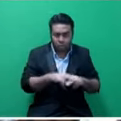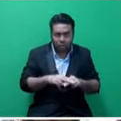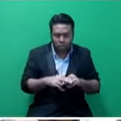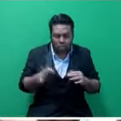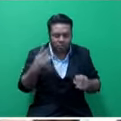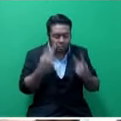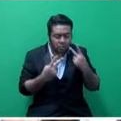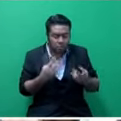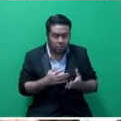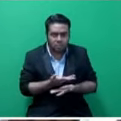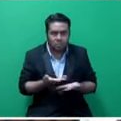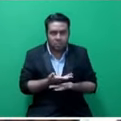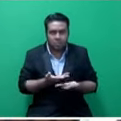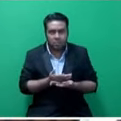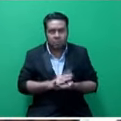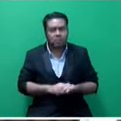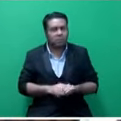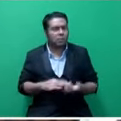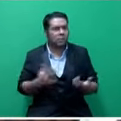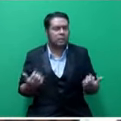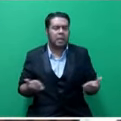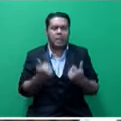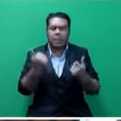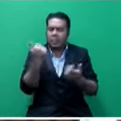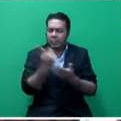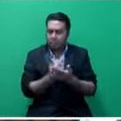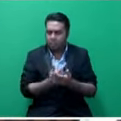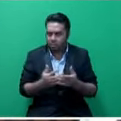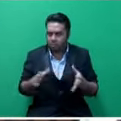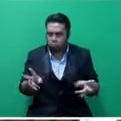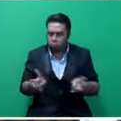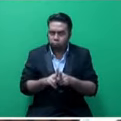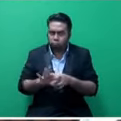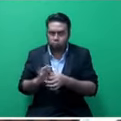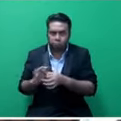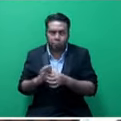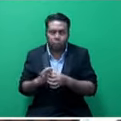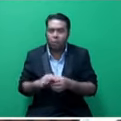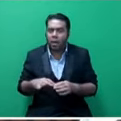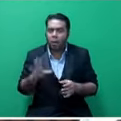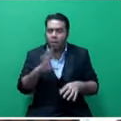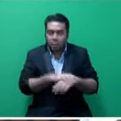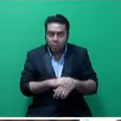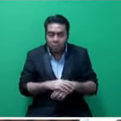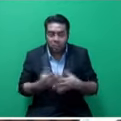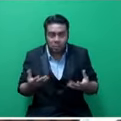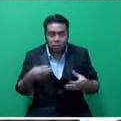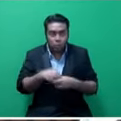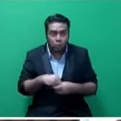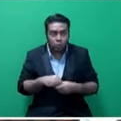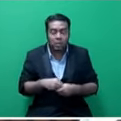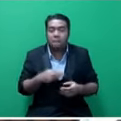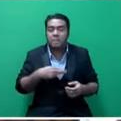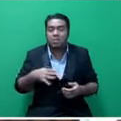that point in time, had a lot of engagement, in particular with our law enforcement agencies, including the